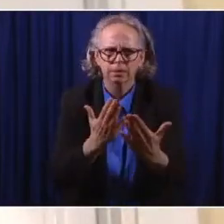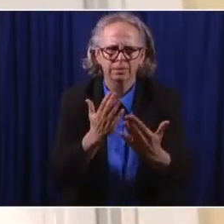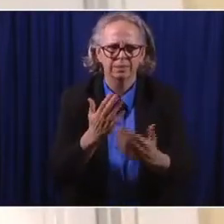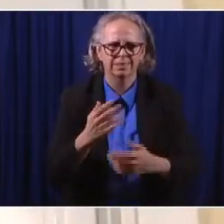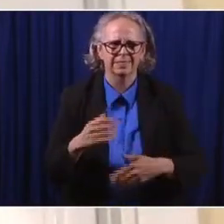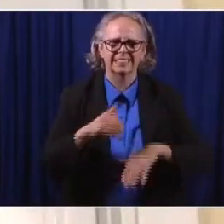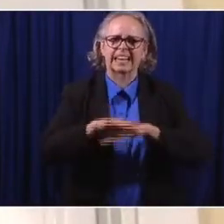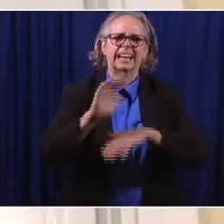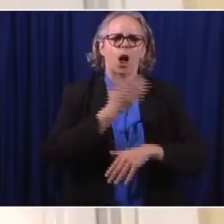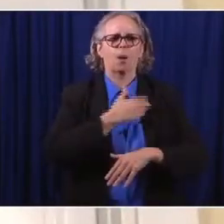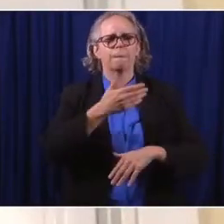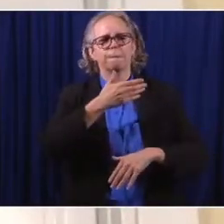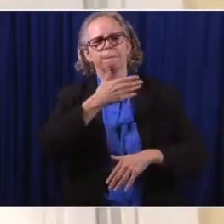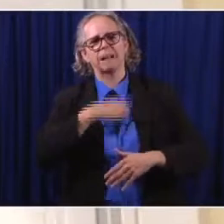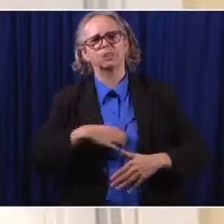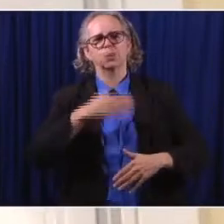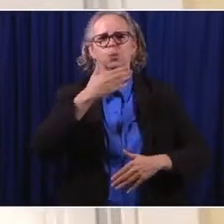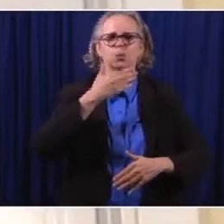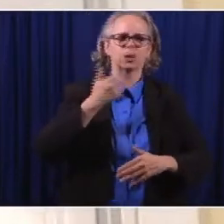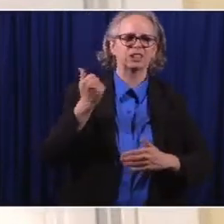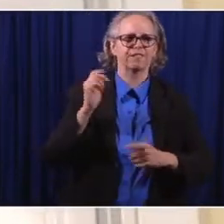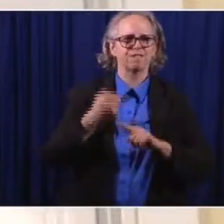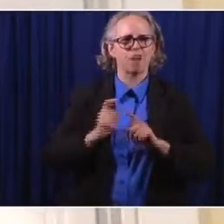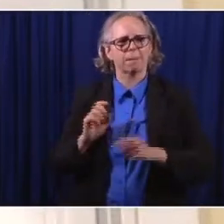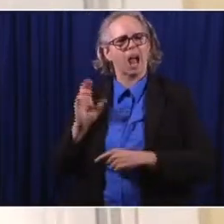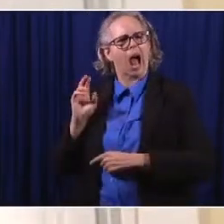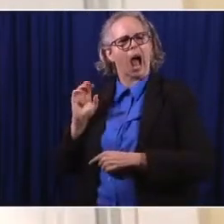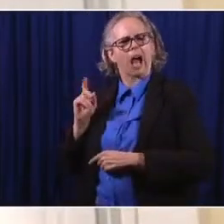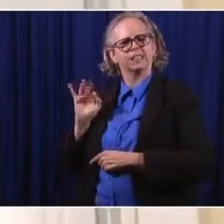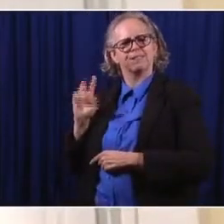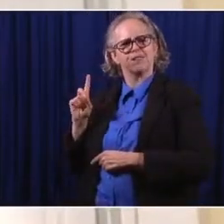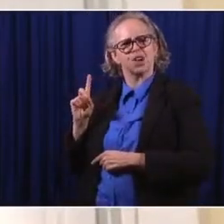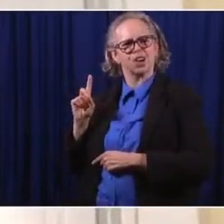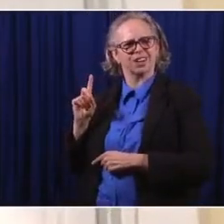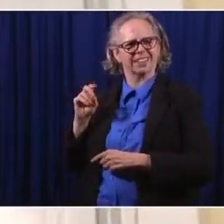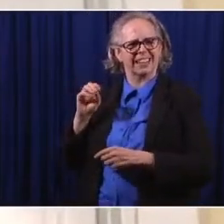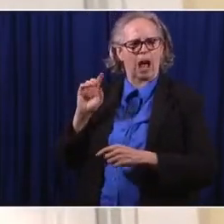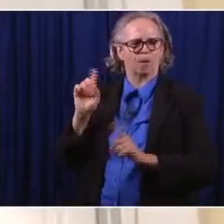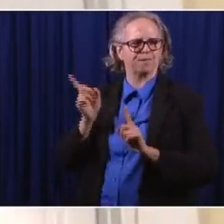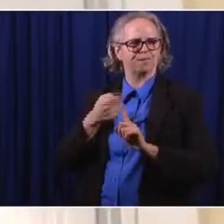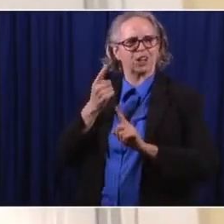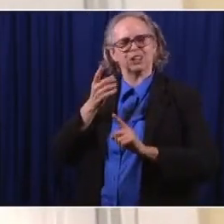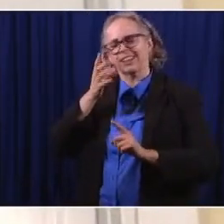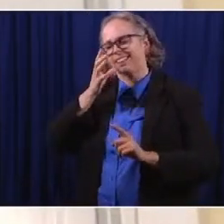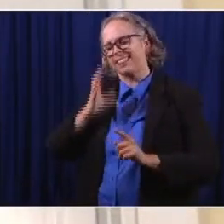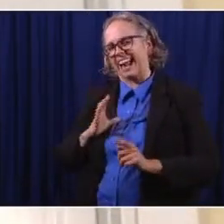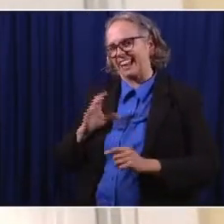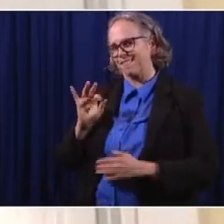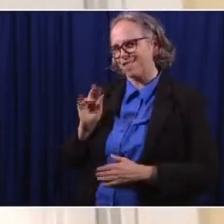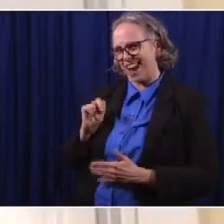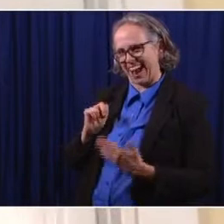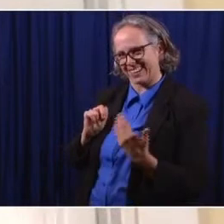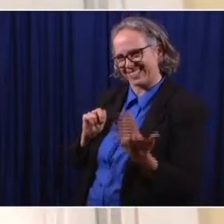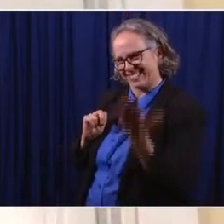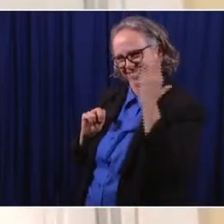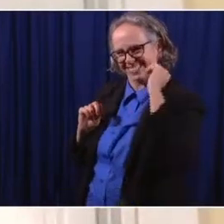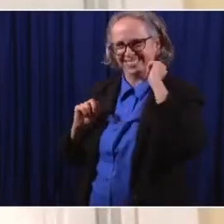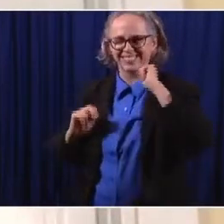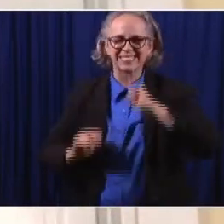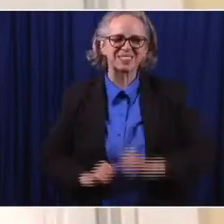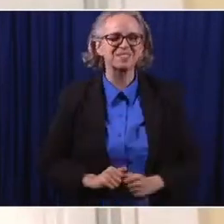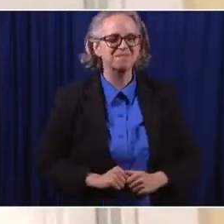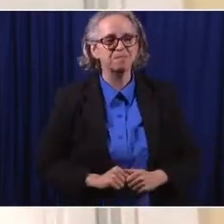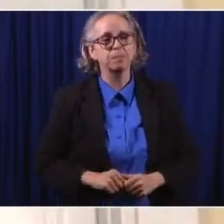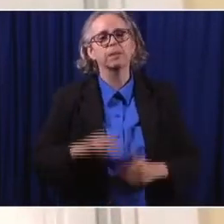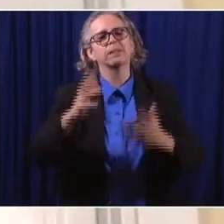Lady, Fran. But let me start off by saying a few things about our gratitude and what we're doing in collaborating with Chancellor Randy